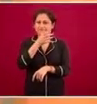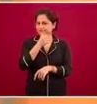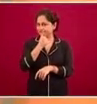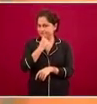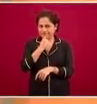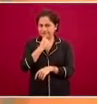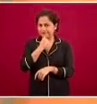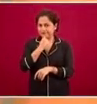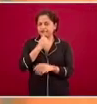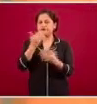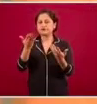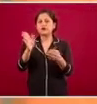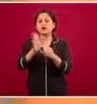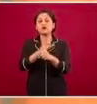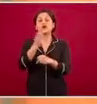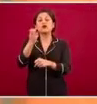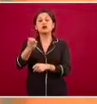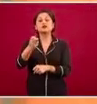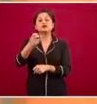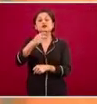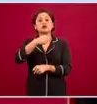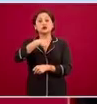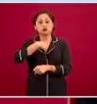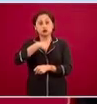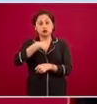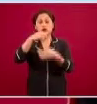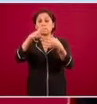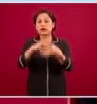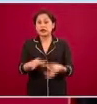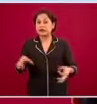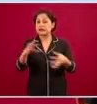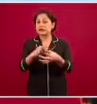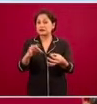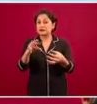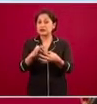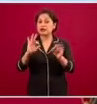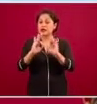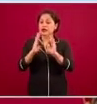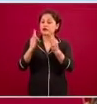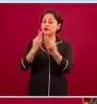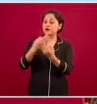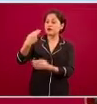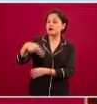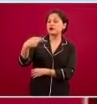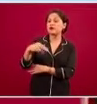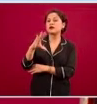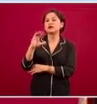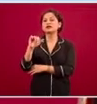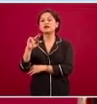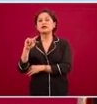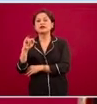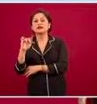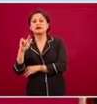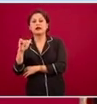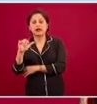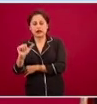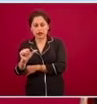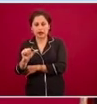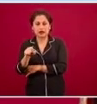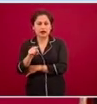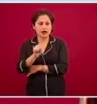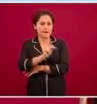directly measure them. And we have compared the Sentinel vigilance program with